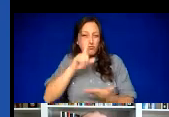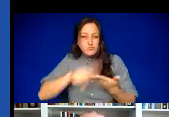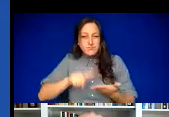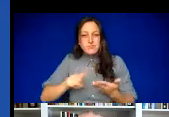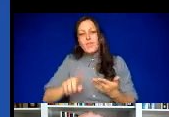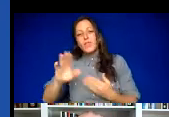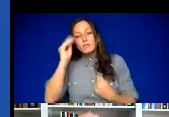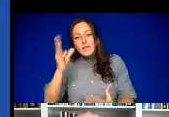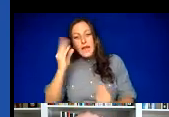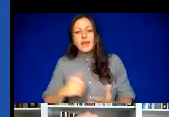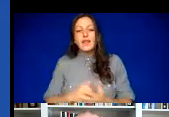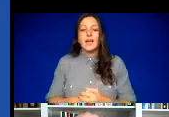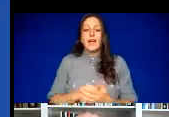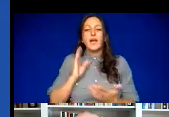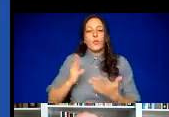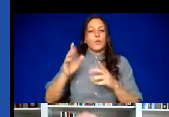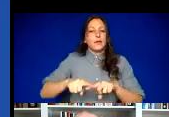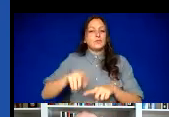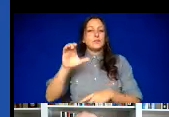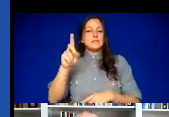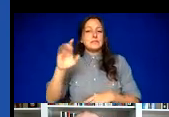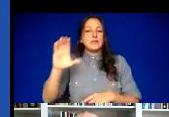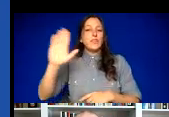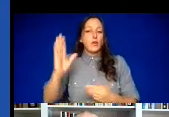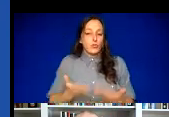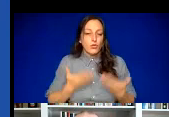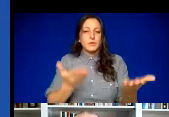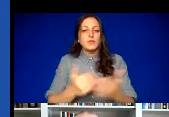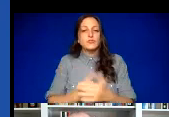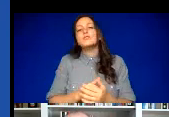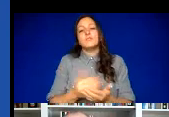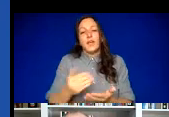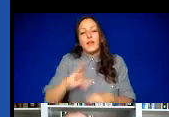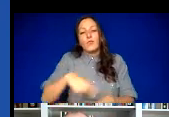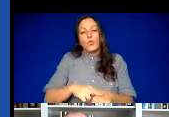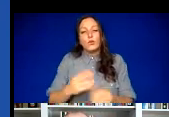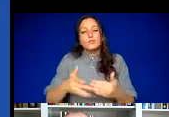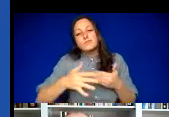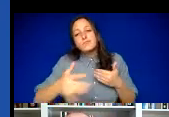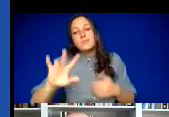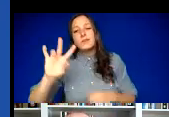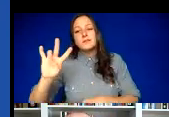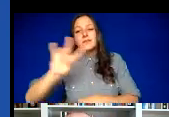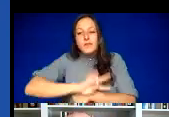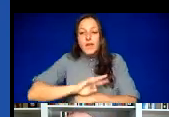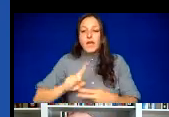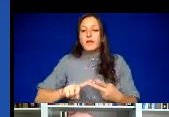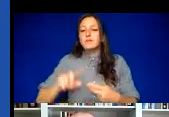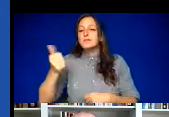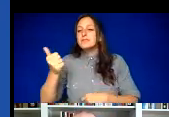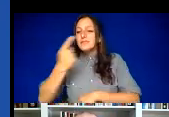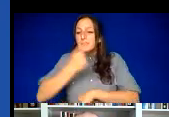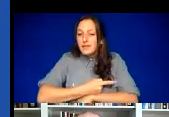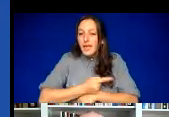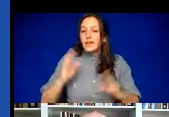and potential gender-based recommendations, and we'll hear more, I hope, in the next 7 to 10 days as they've collected this